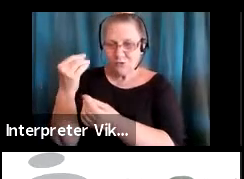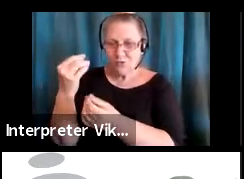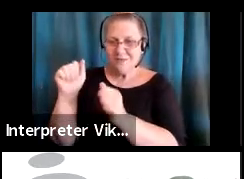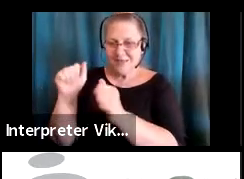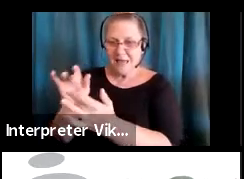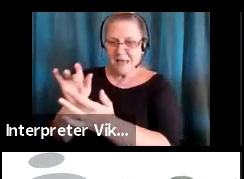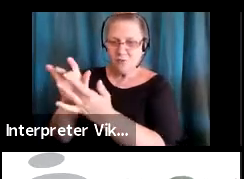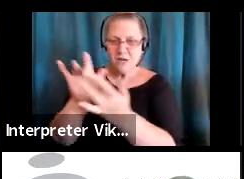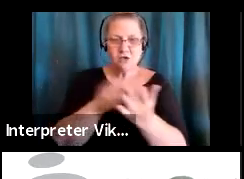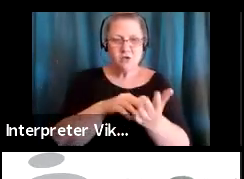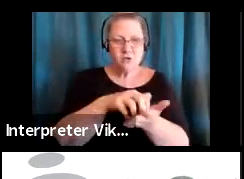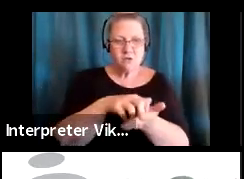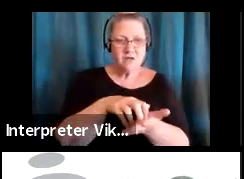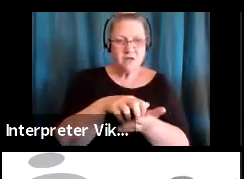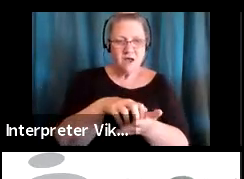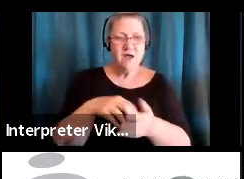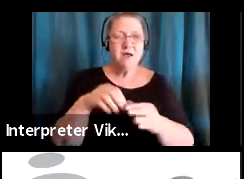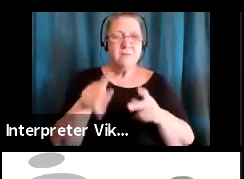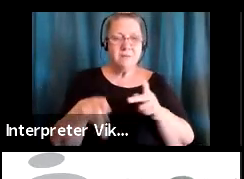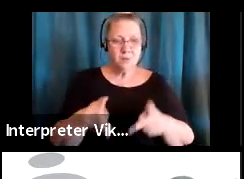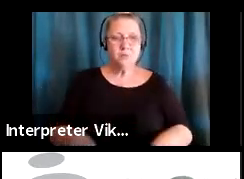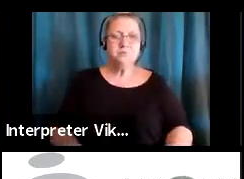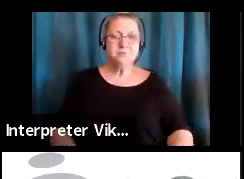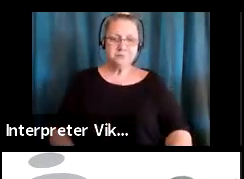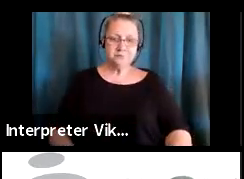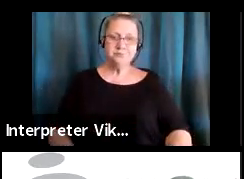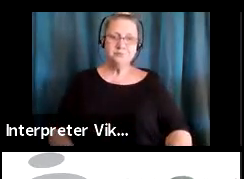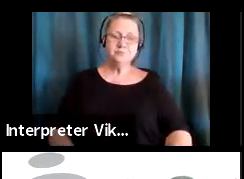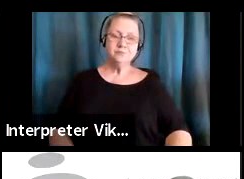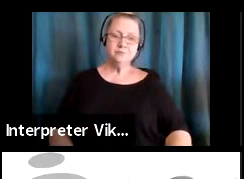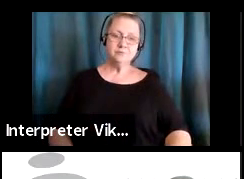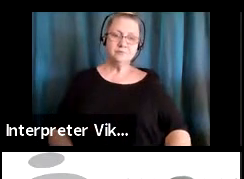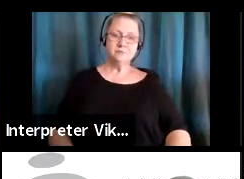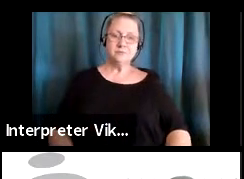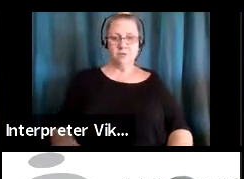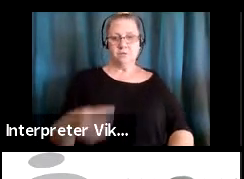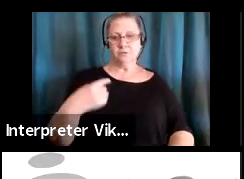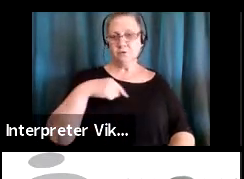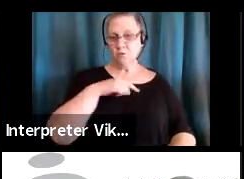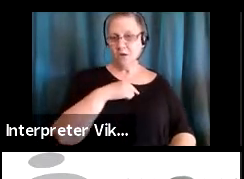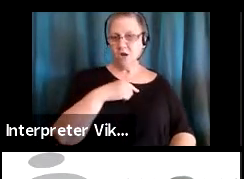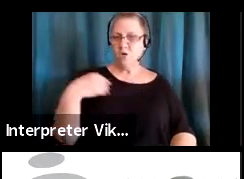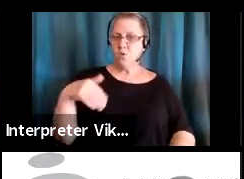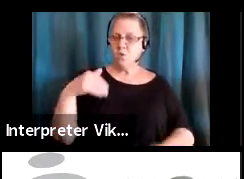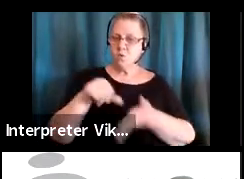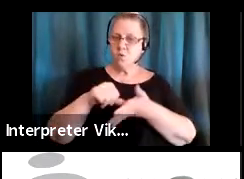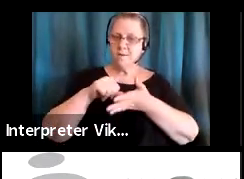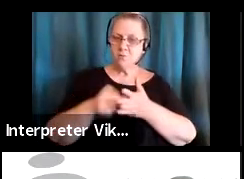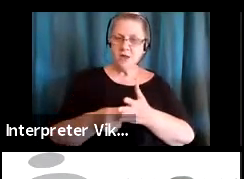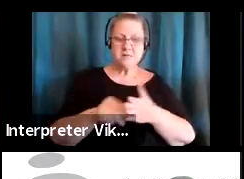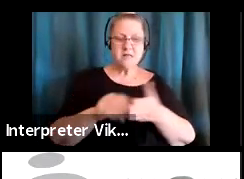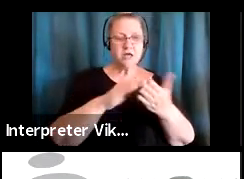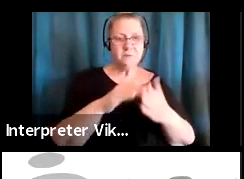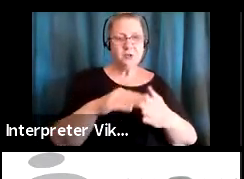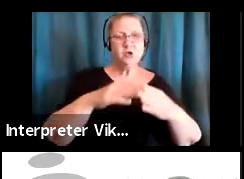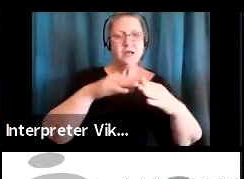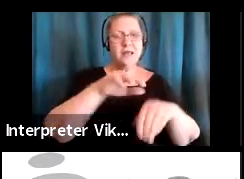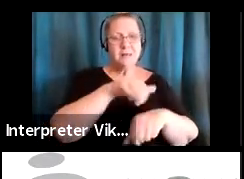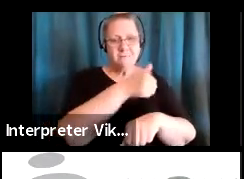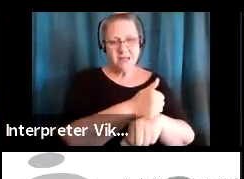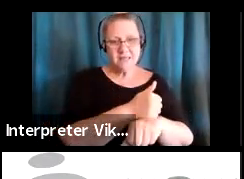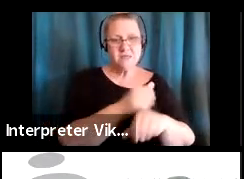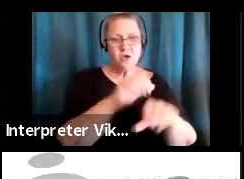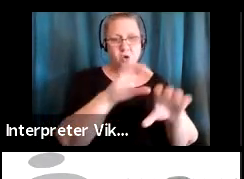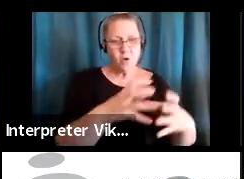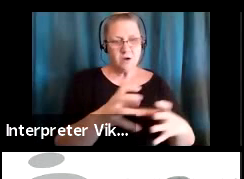continue to look for opportunities to partner, and we're just so impressed. Our community-based organizations are not only the people out there, what